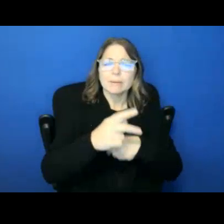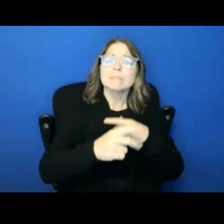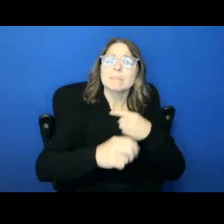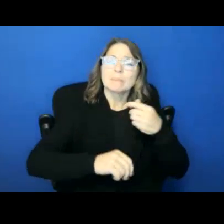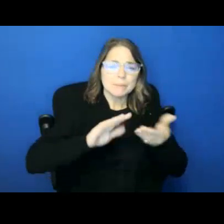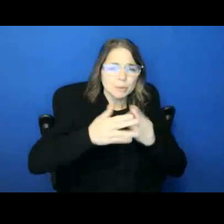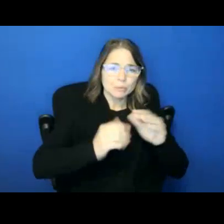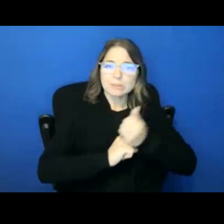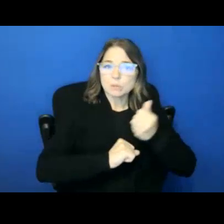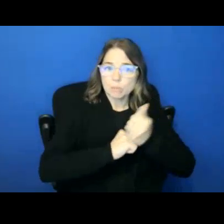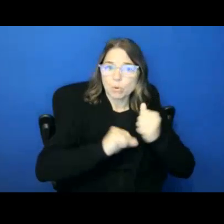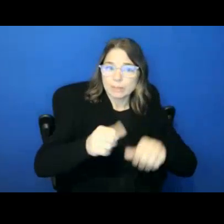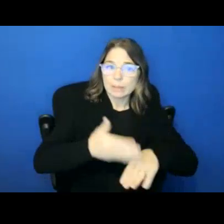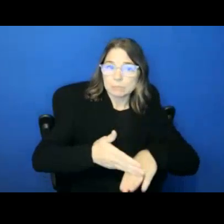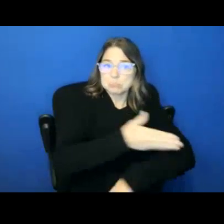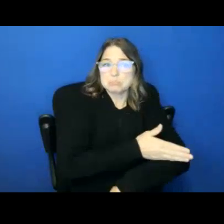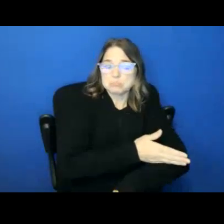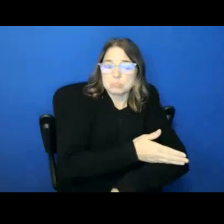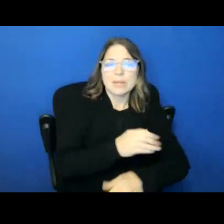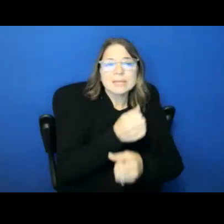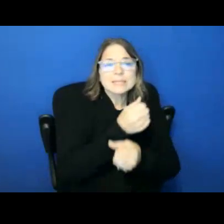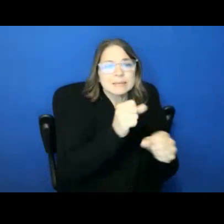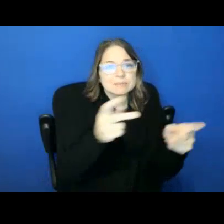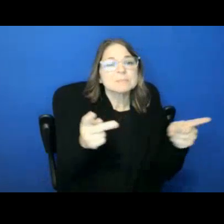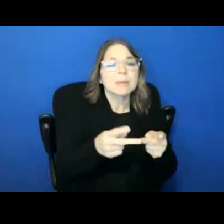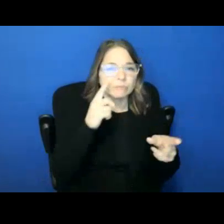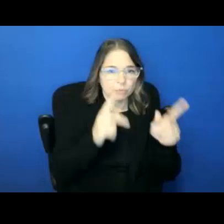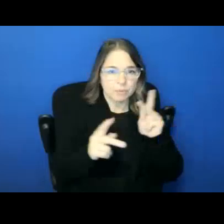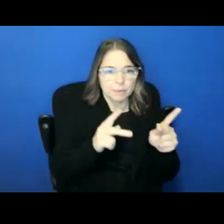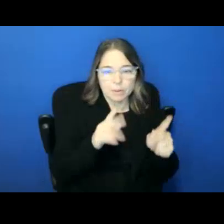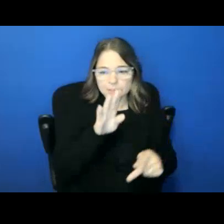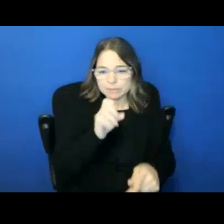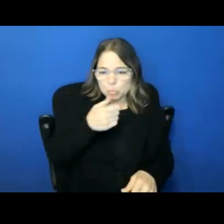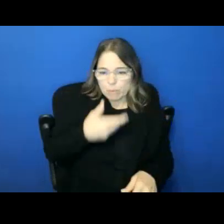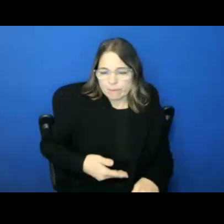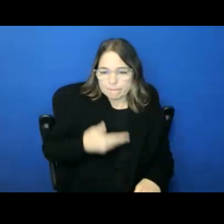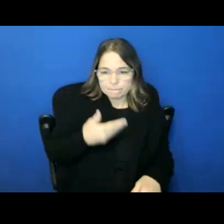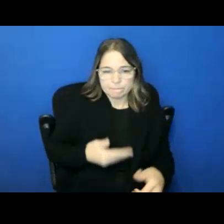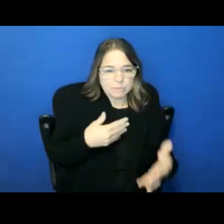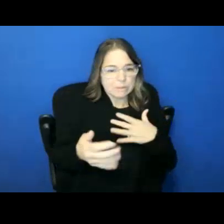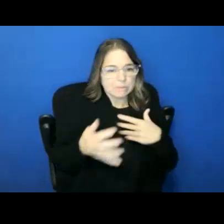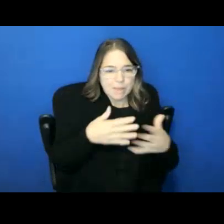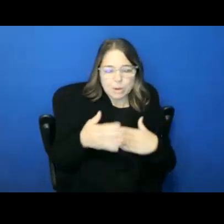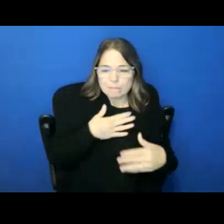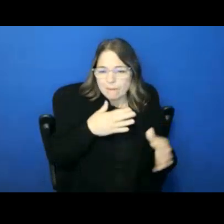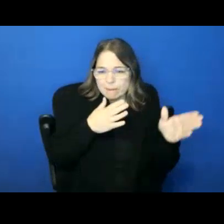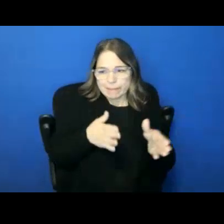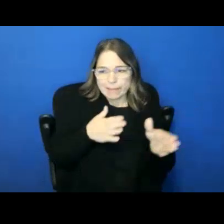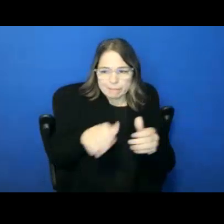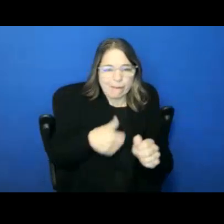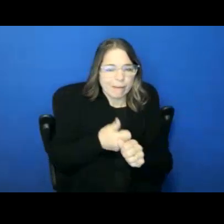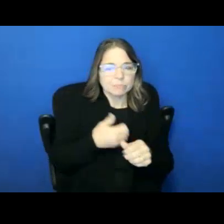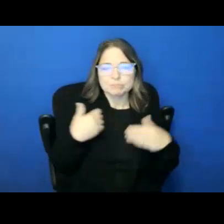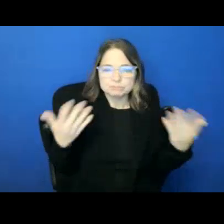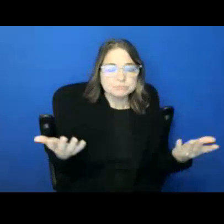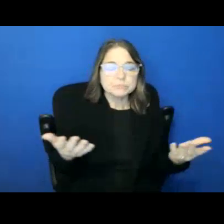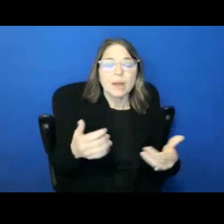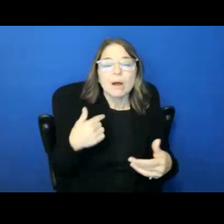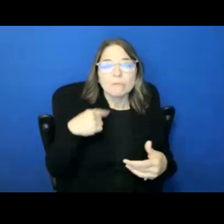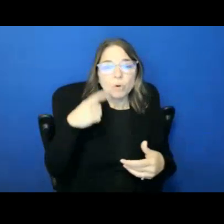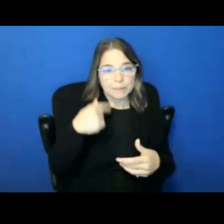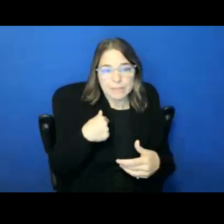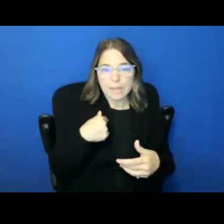is just safe spaces for people to be themselves, regardless of what their intentions are, right? For me, I knew I didn't